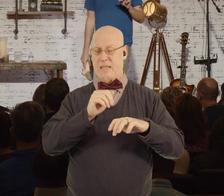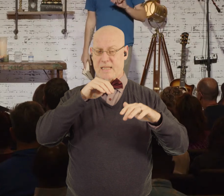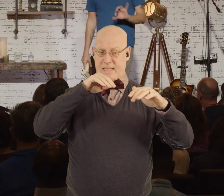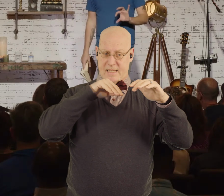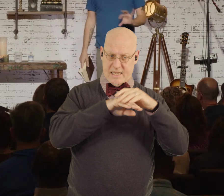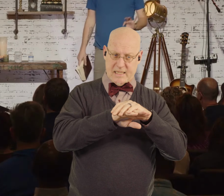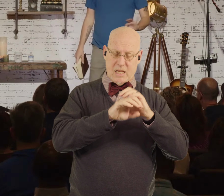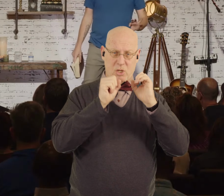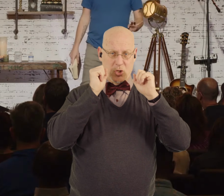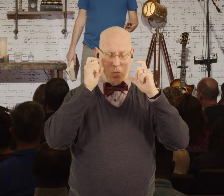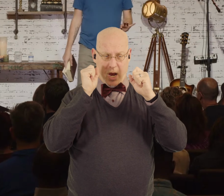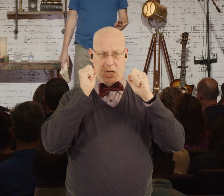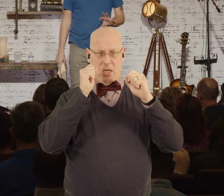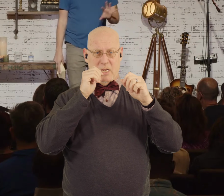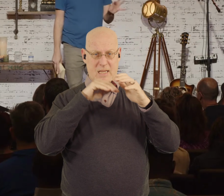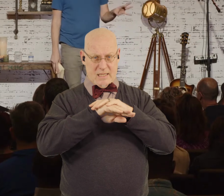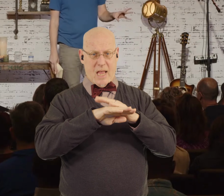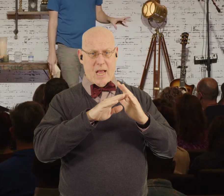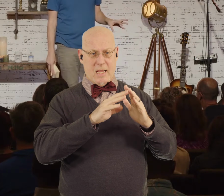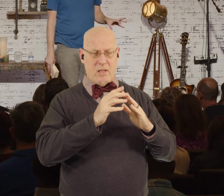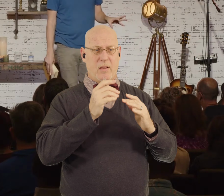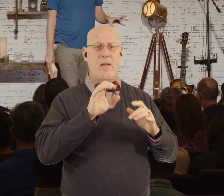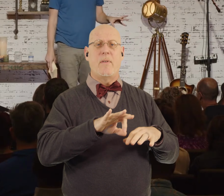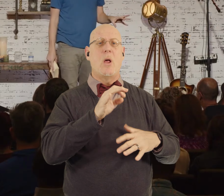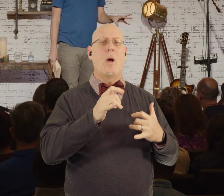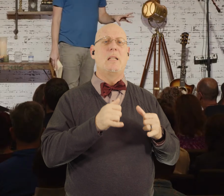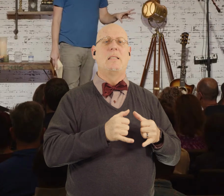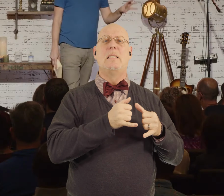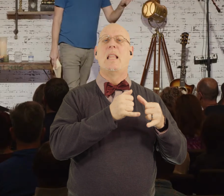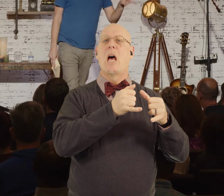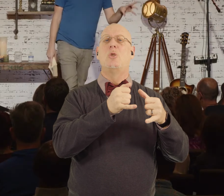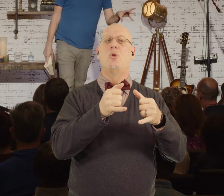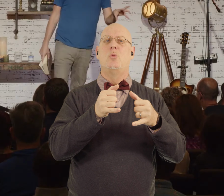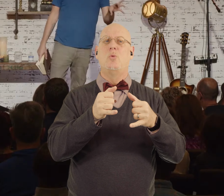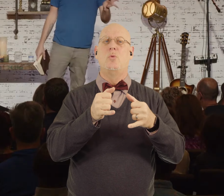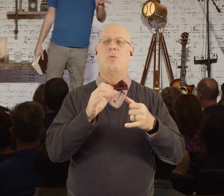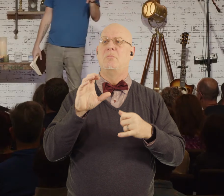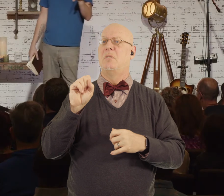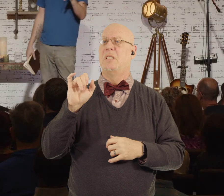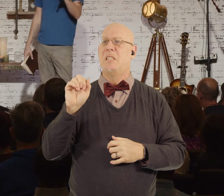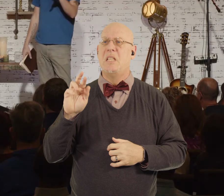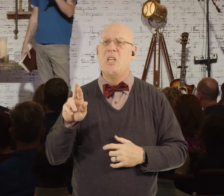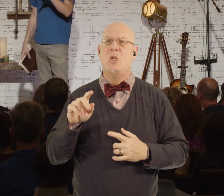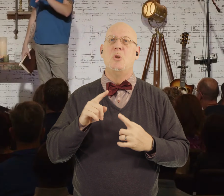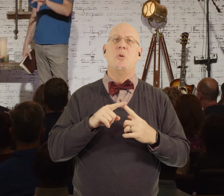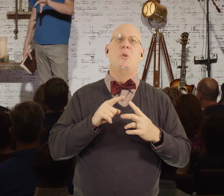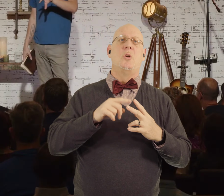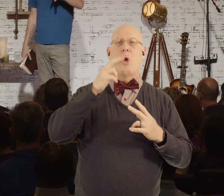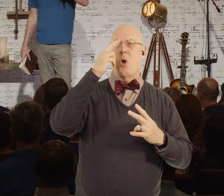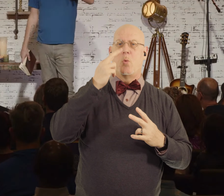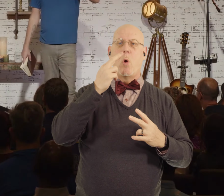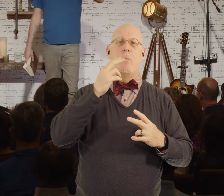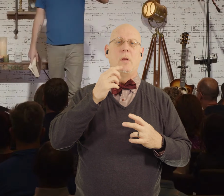synagogue, but inside of the synagogue, surprisingly, they found statues